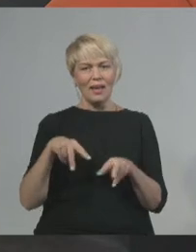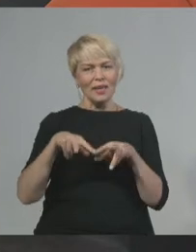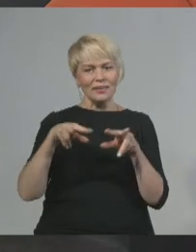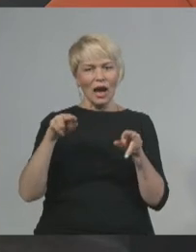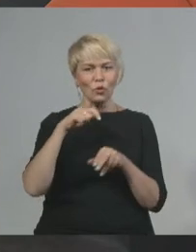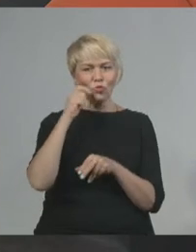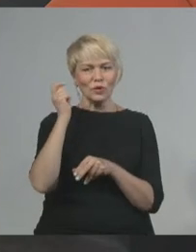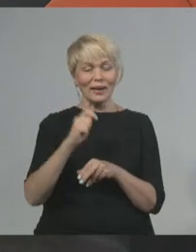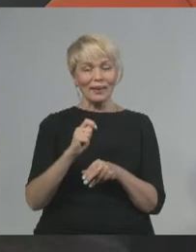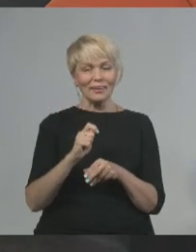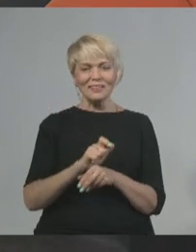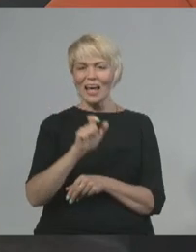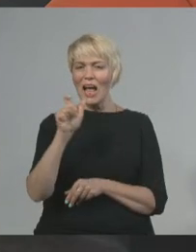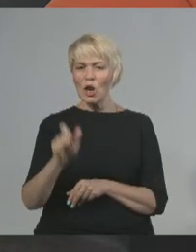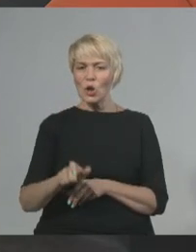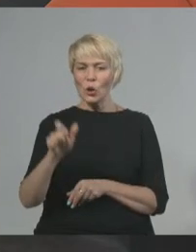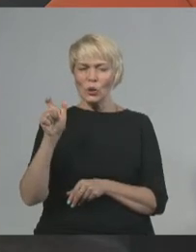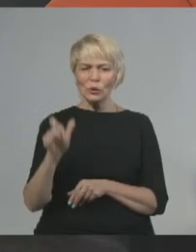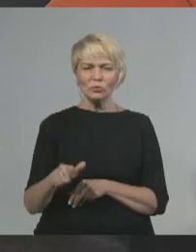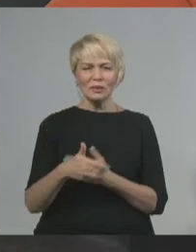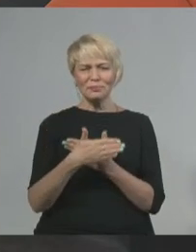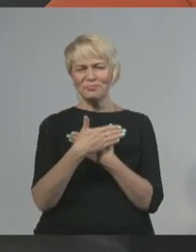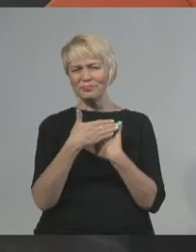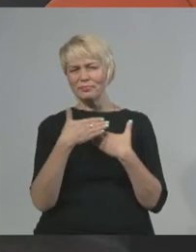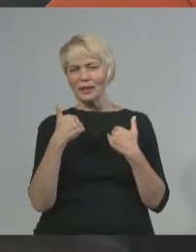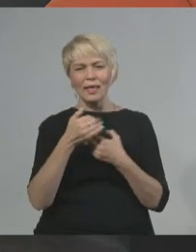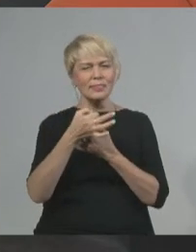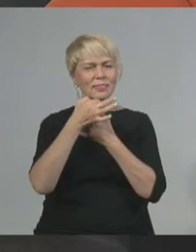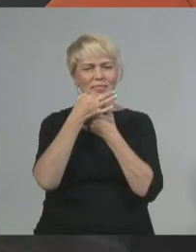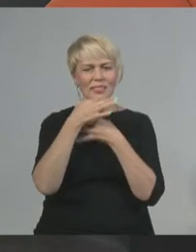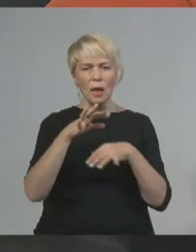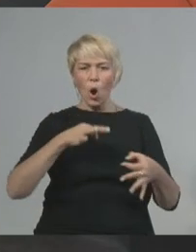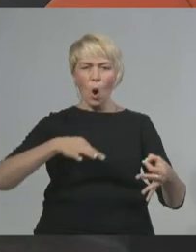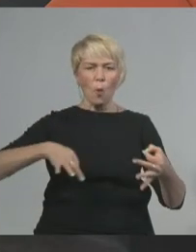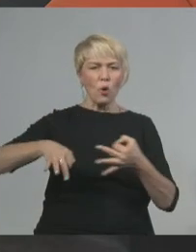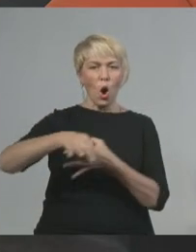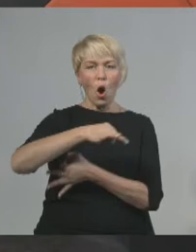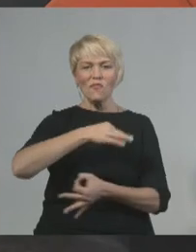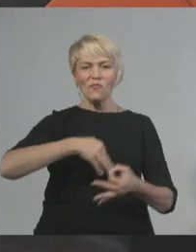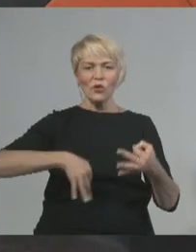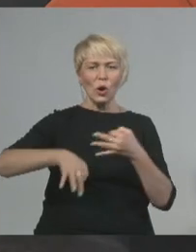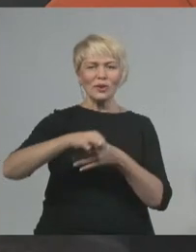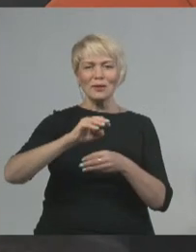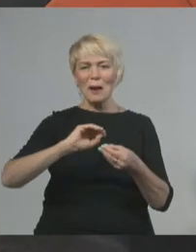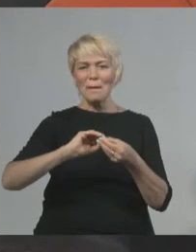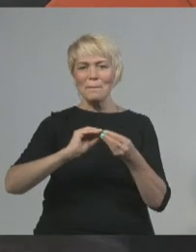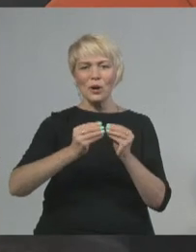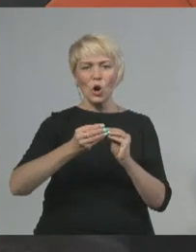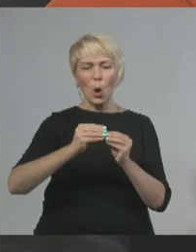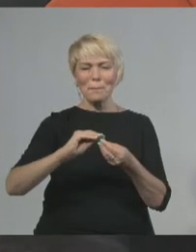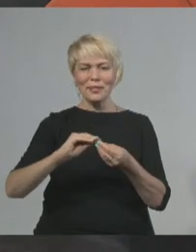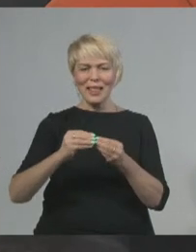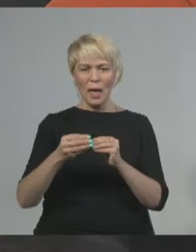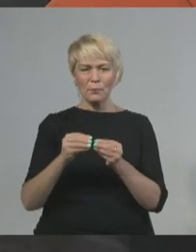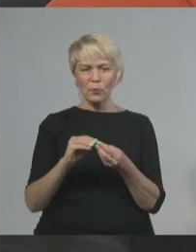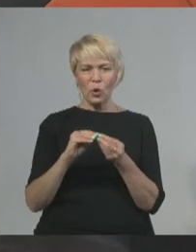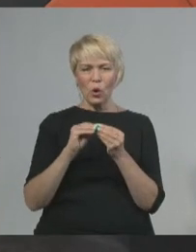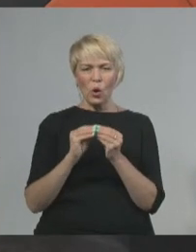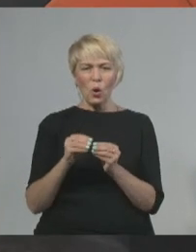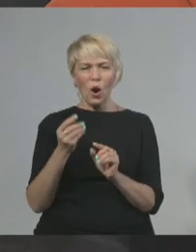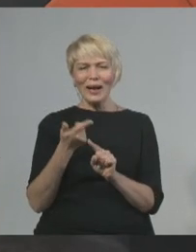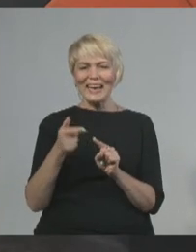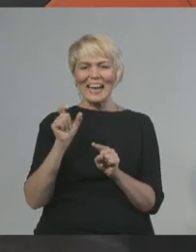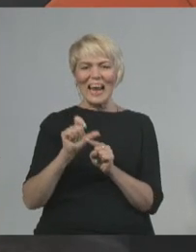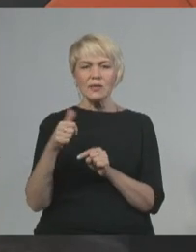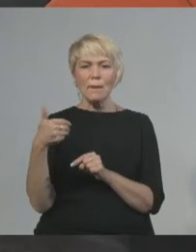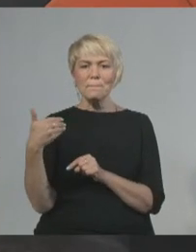into do not like to talk about the issue with the far-right for a number of reasons uh it is incumbent on journalists like myself even